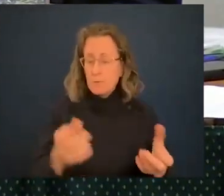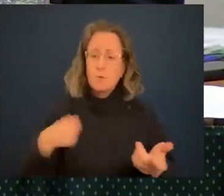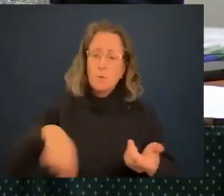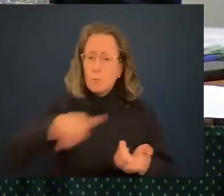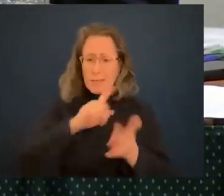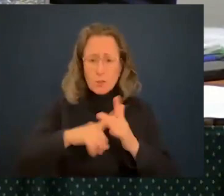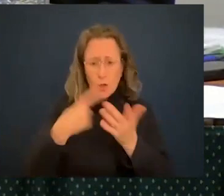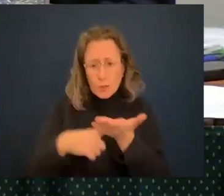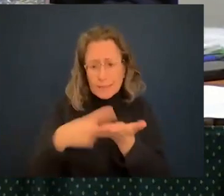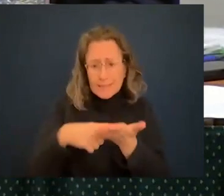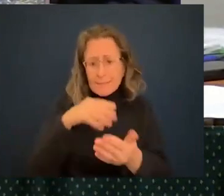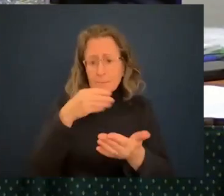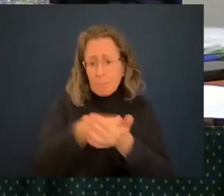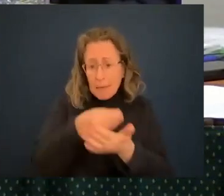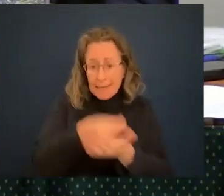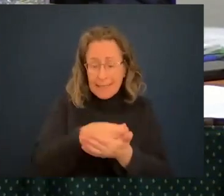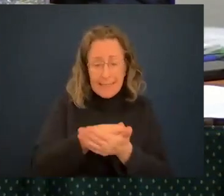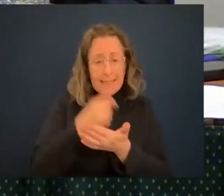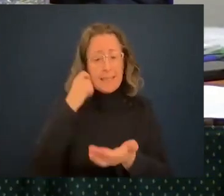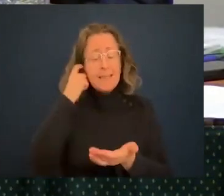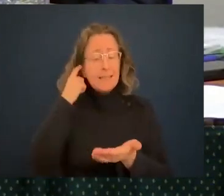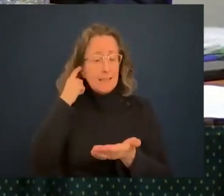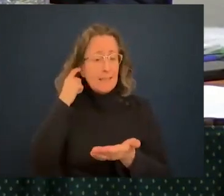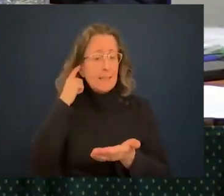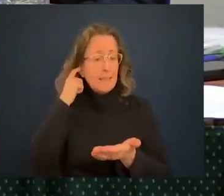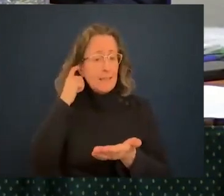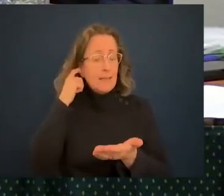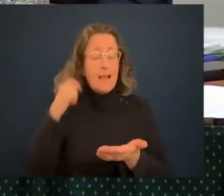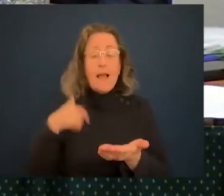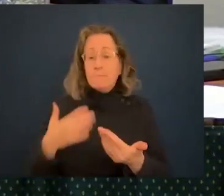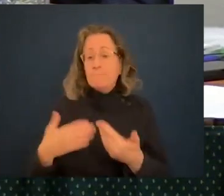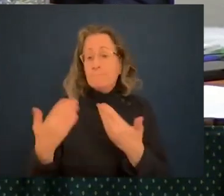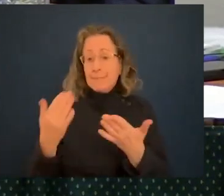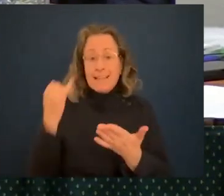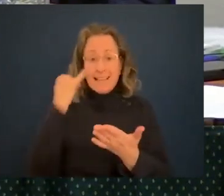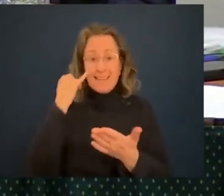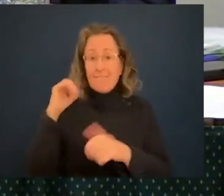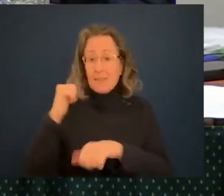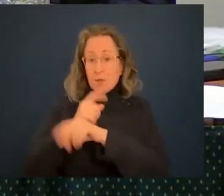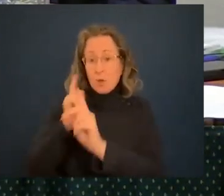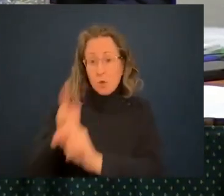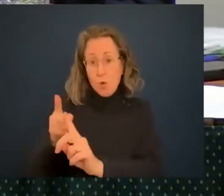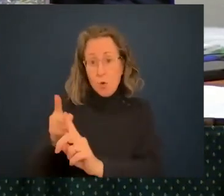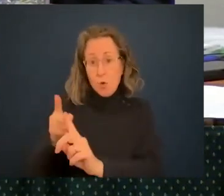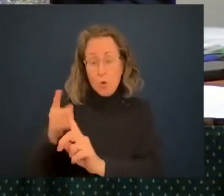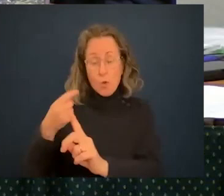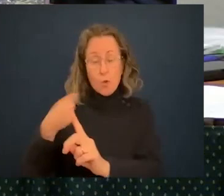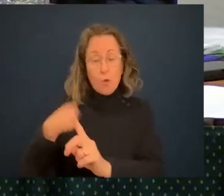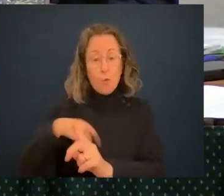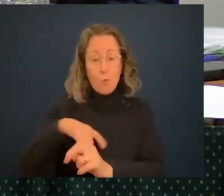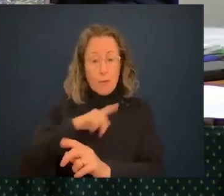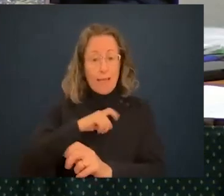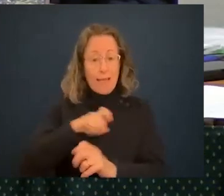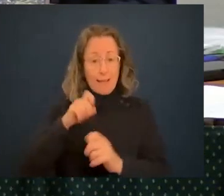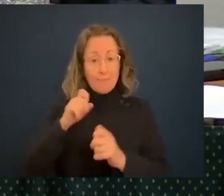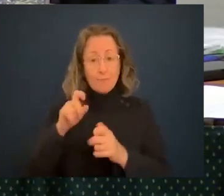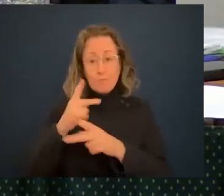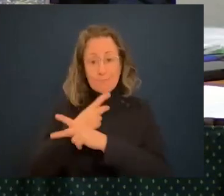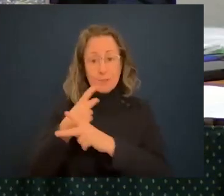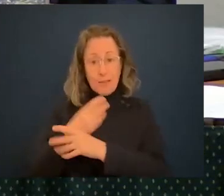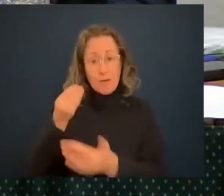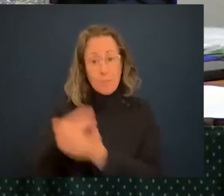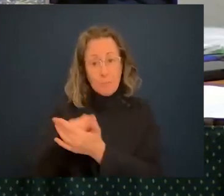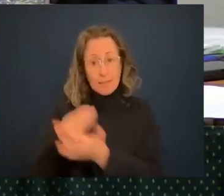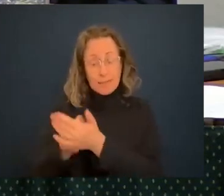and I said something along the lines of if we're gonna have that goal then we need to figure out how to achieve it this is one way to